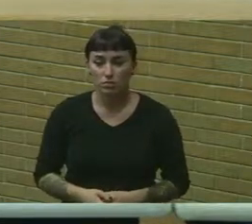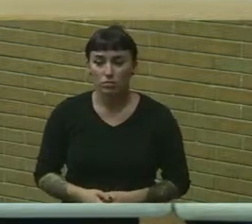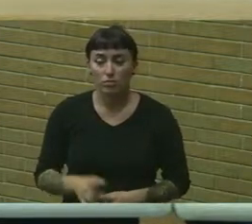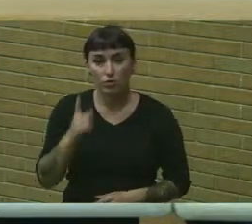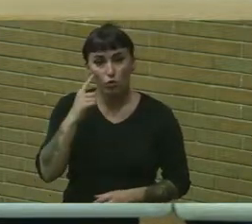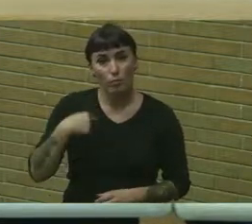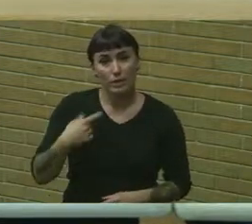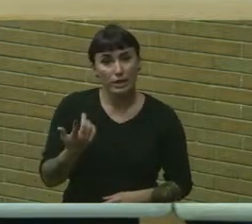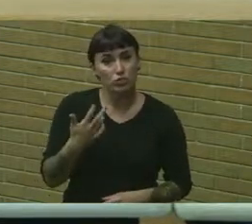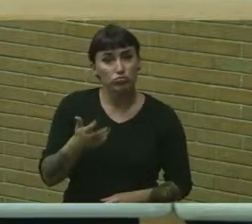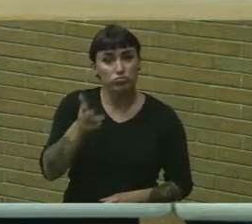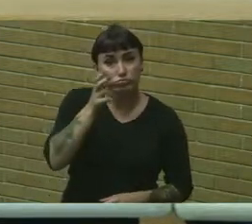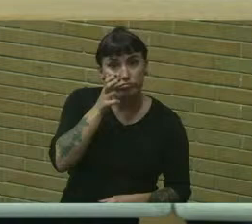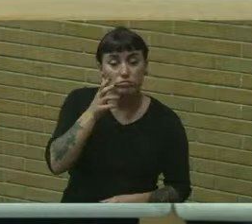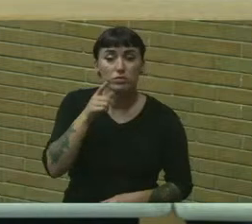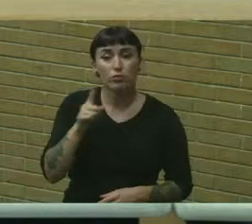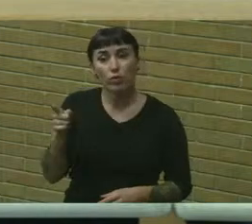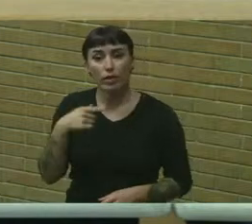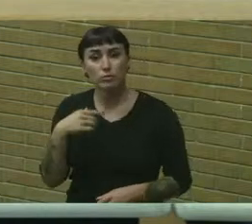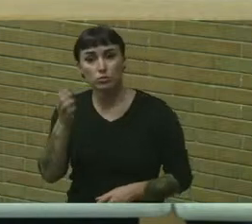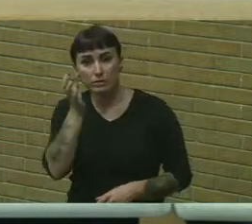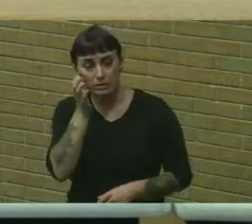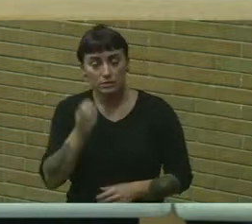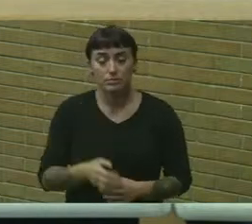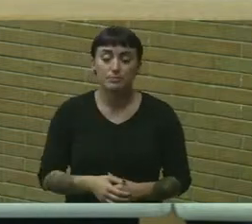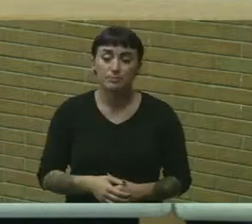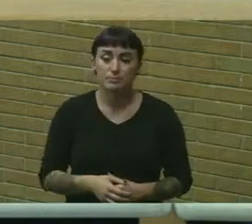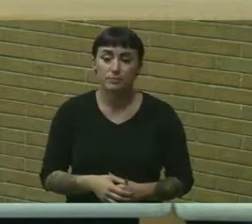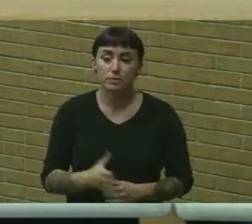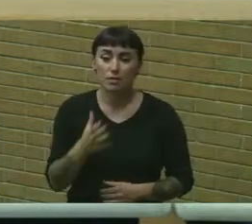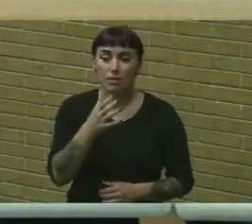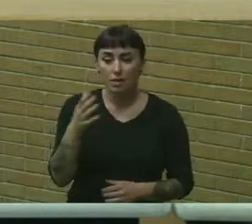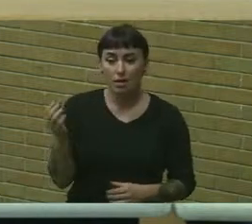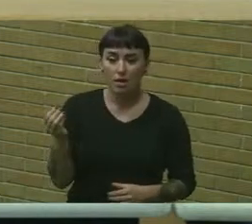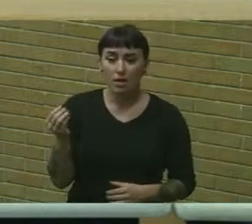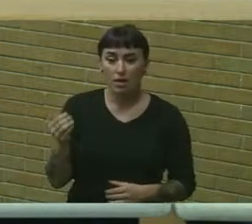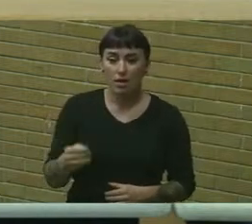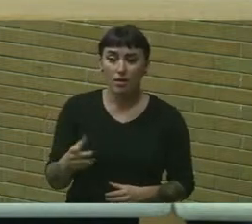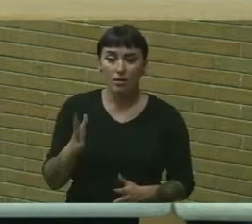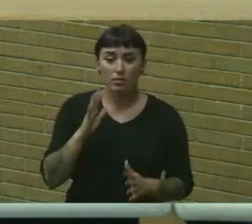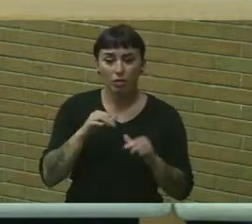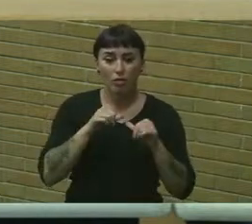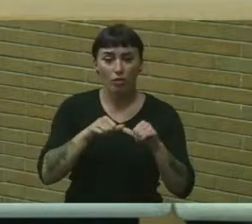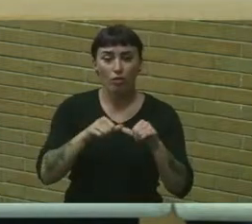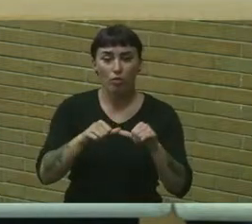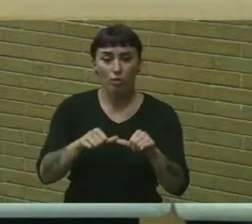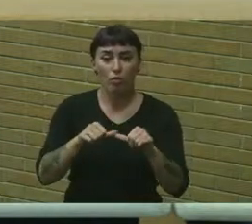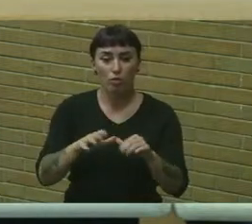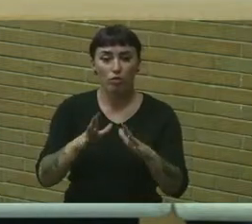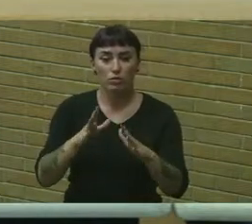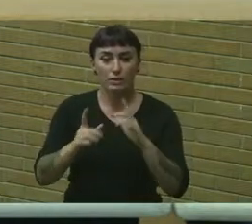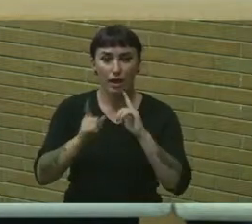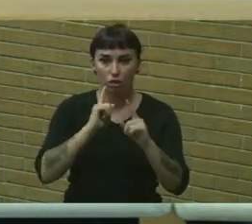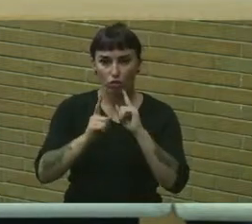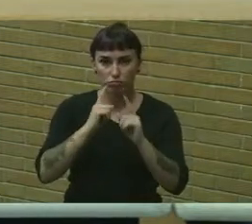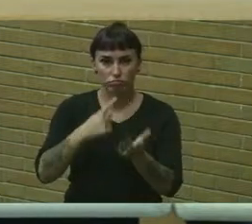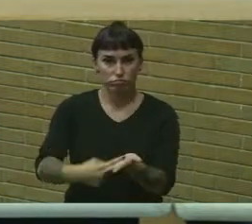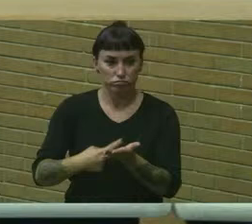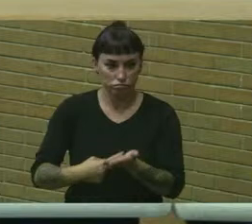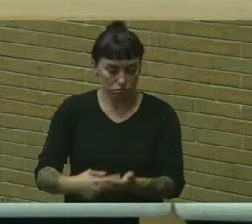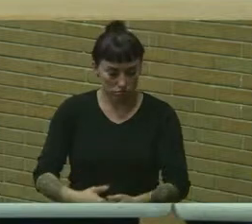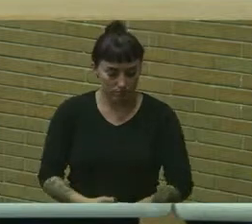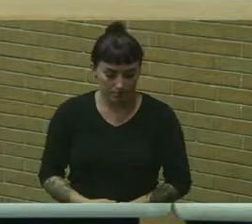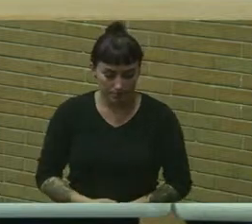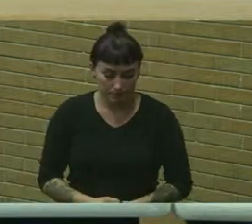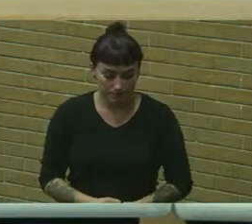for me to listen, for them to listen, and to have ongoing dialogue.